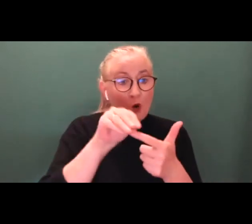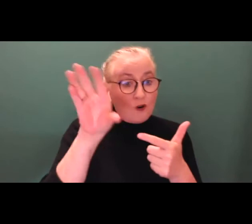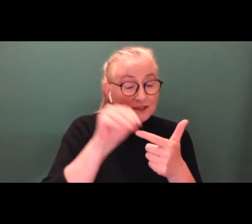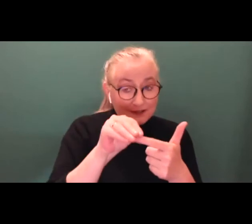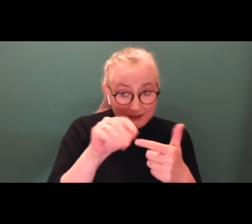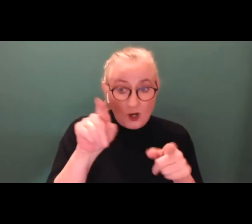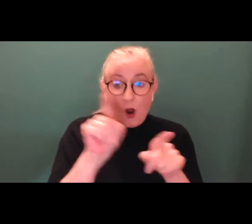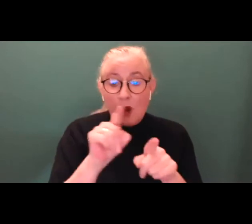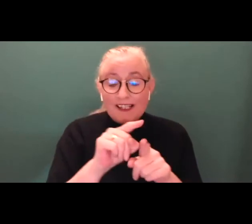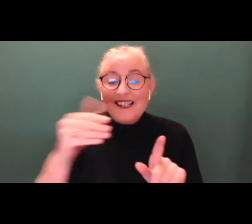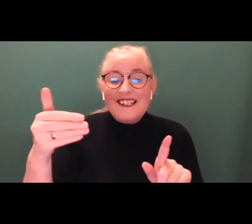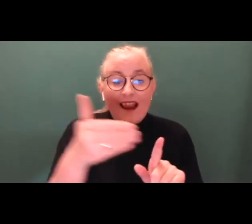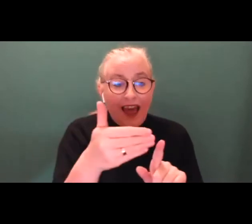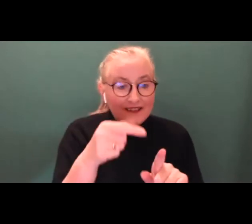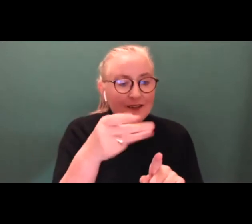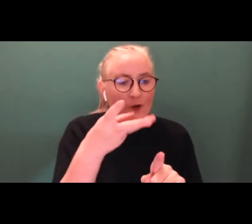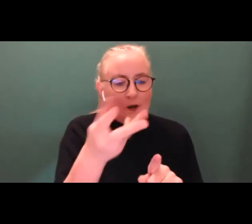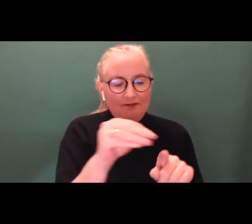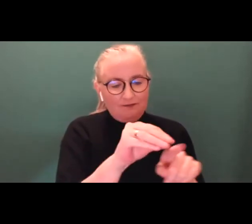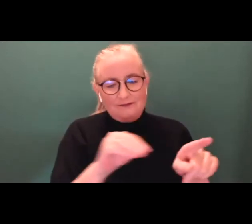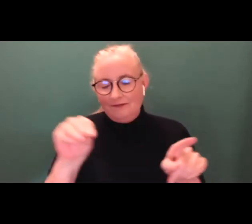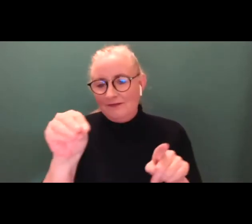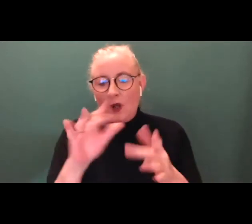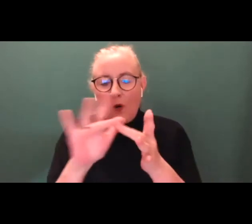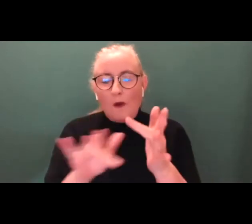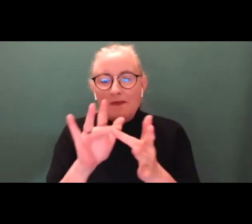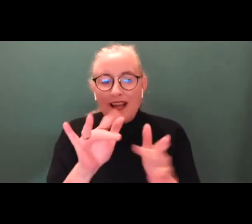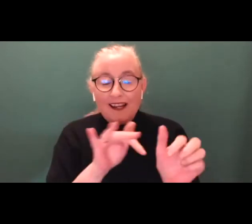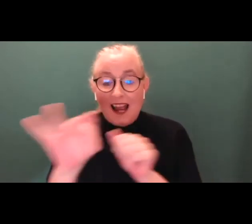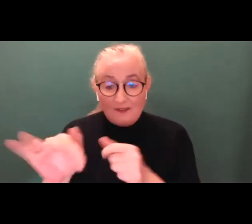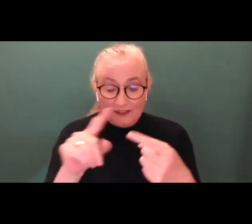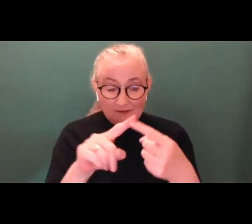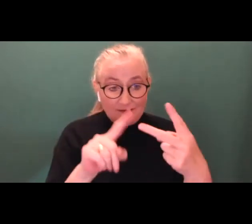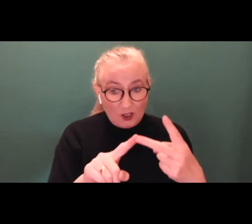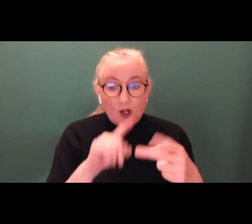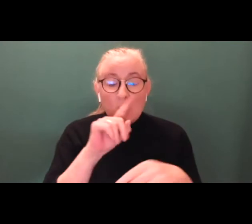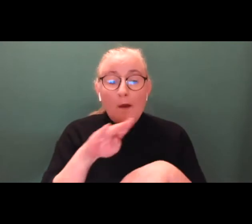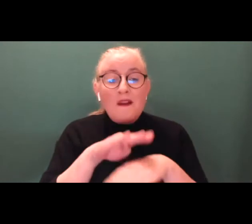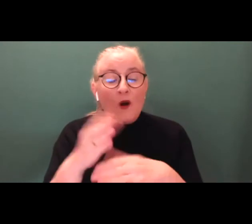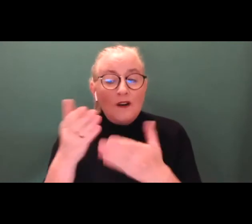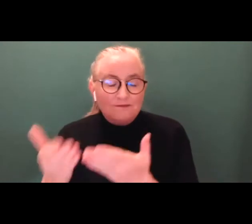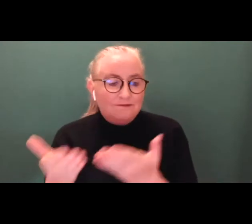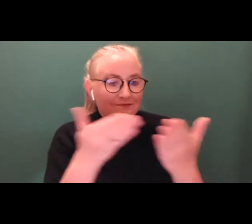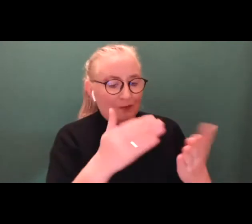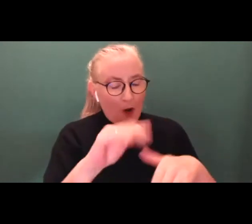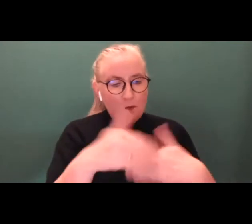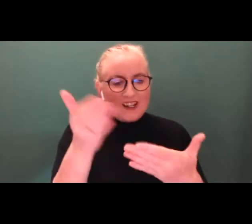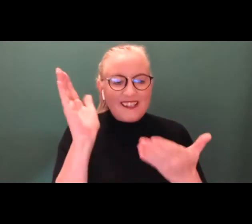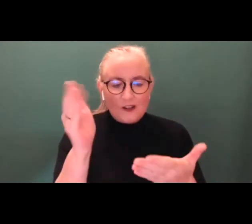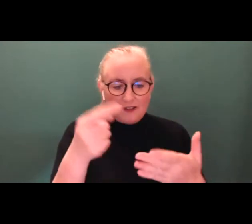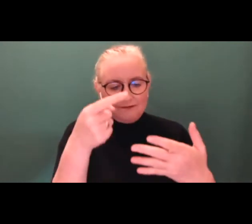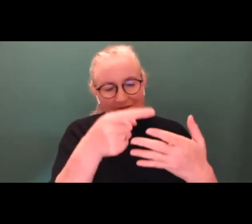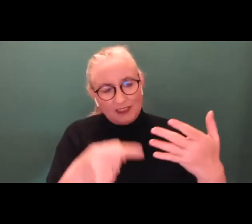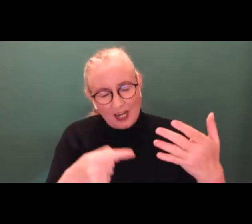make the slides available on our website afterwards. So before handing over to our presenters, I just